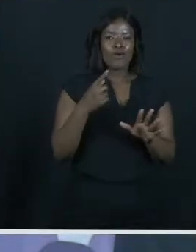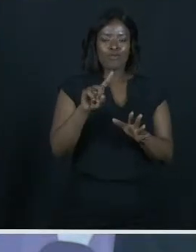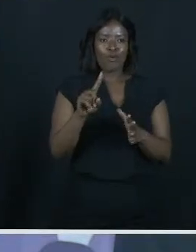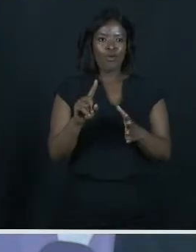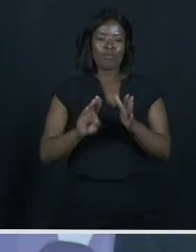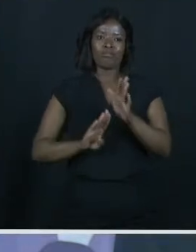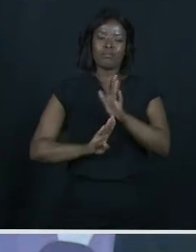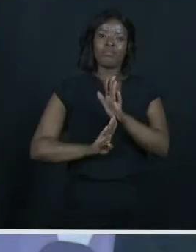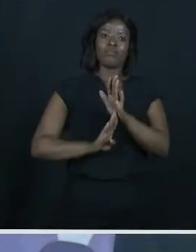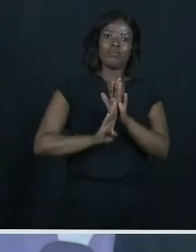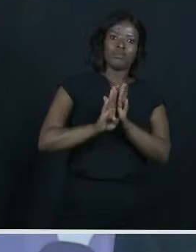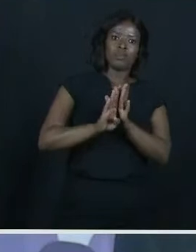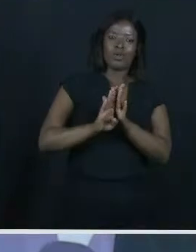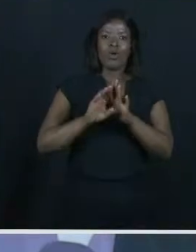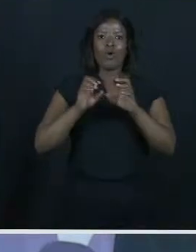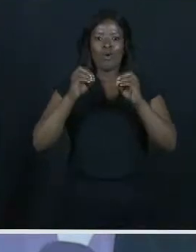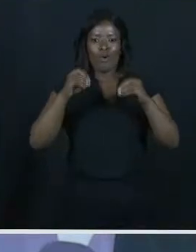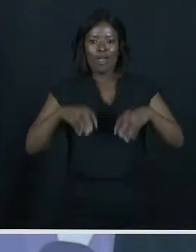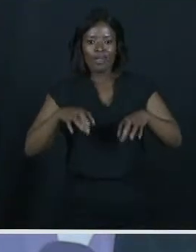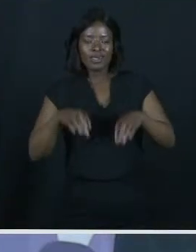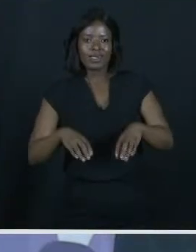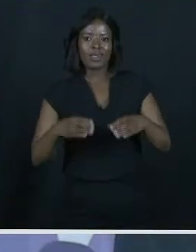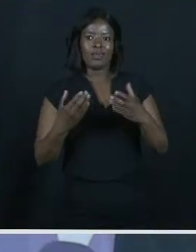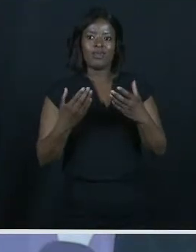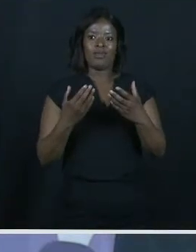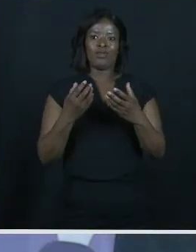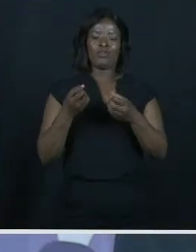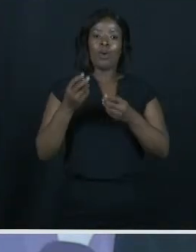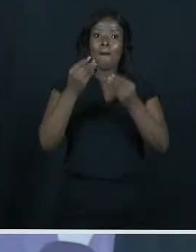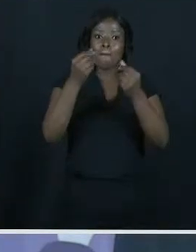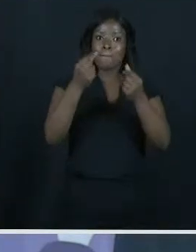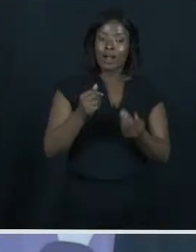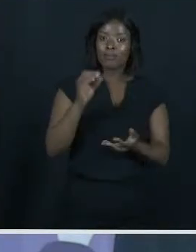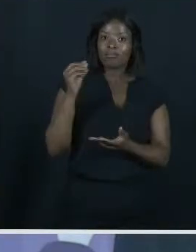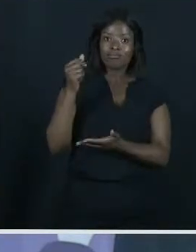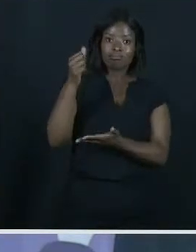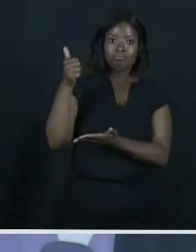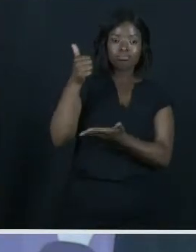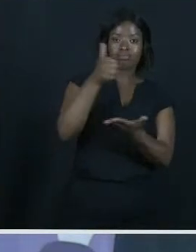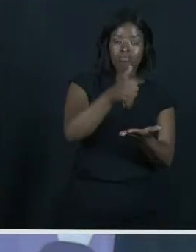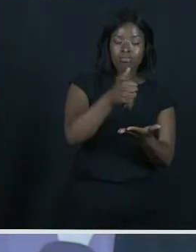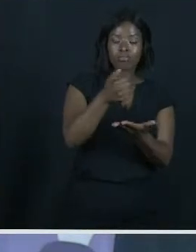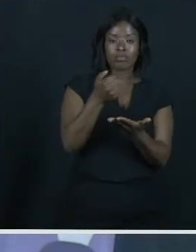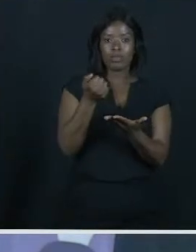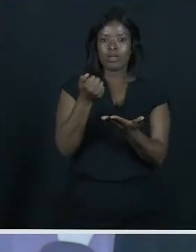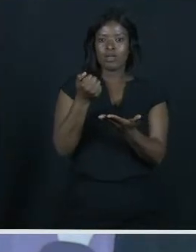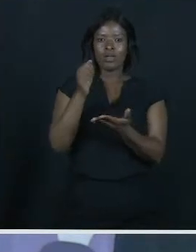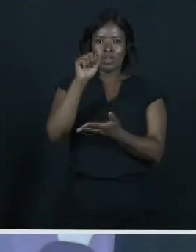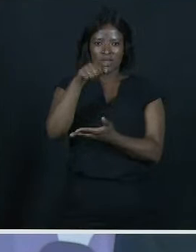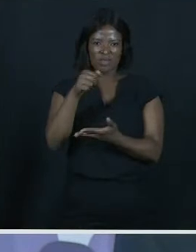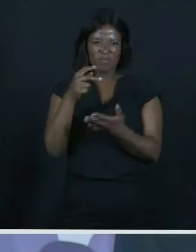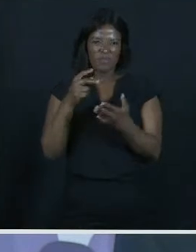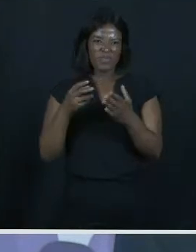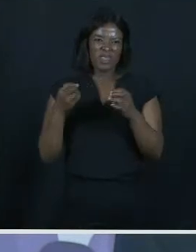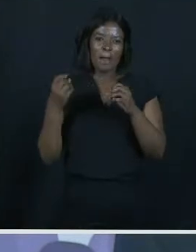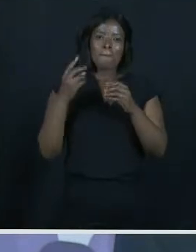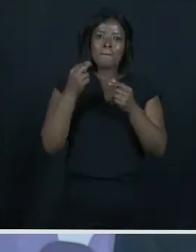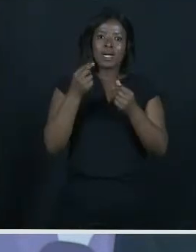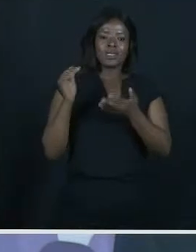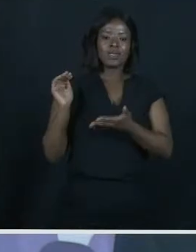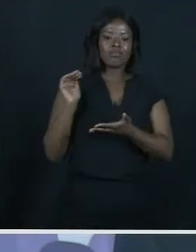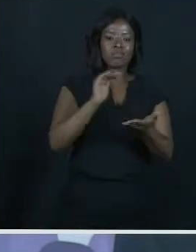to action and funding. In the last 2 decades, there's been a growing global recognition that investments in